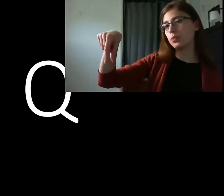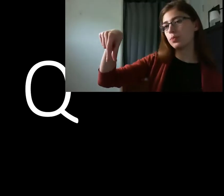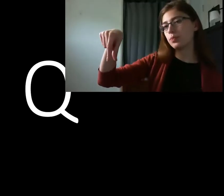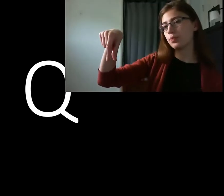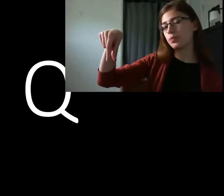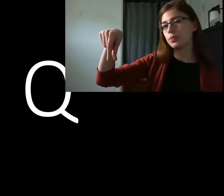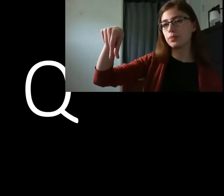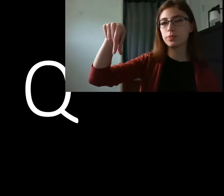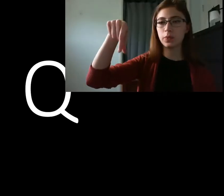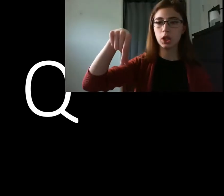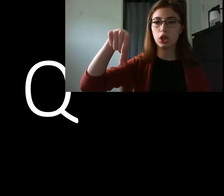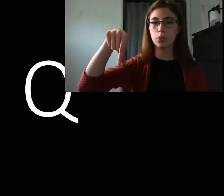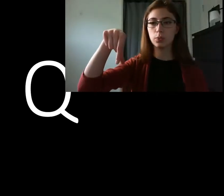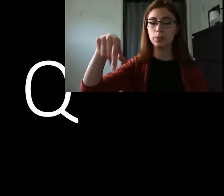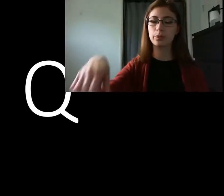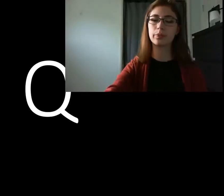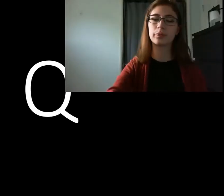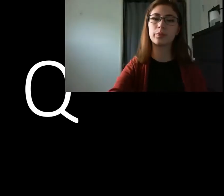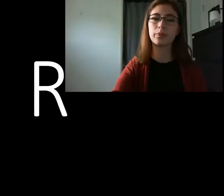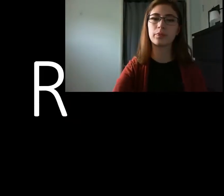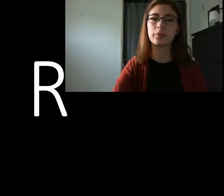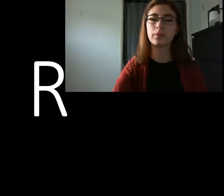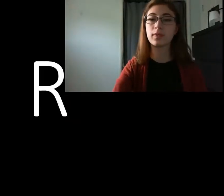Q. Q.